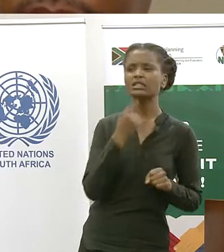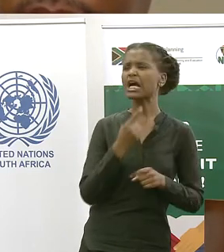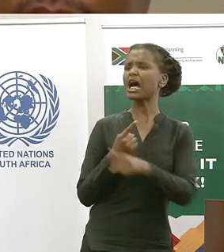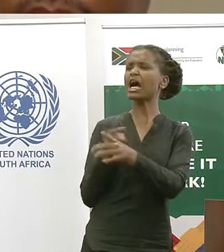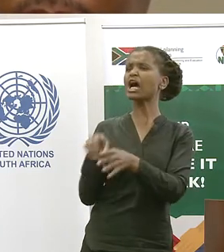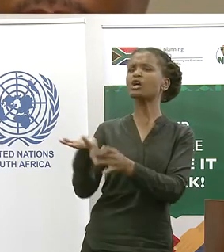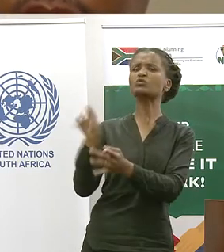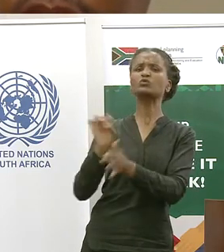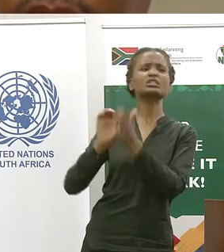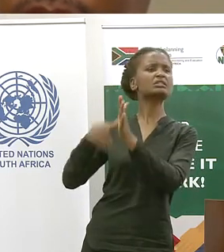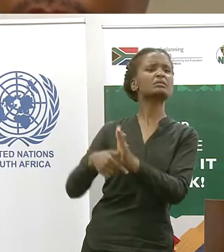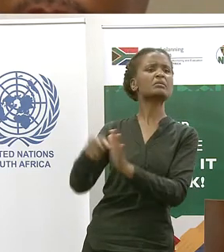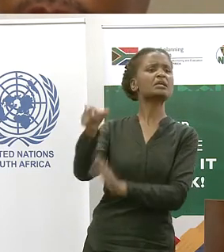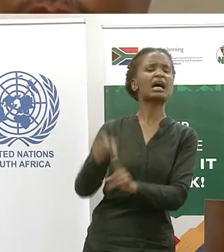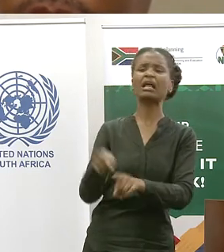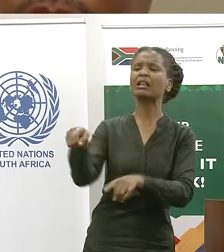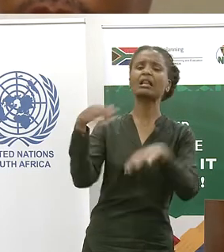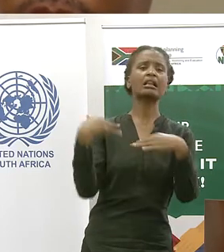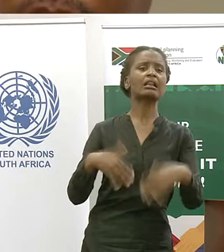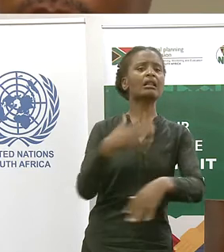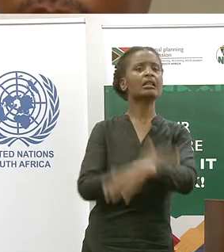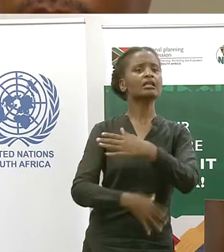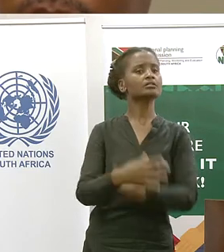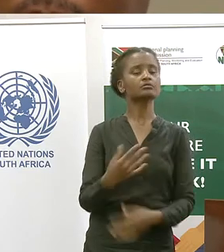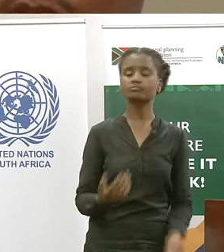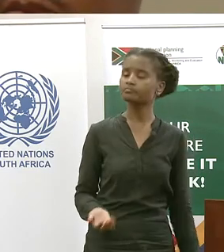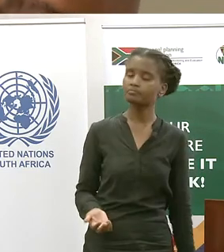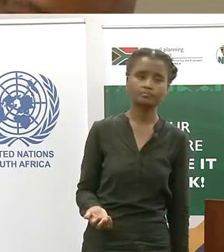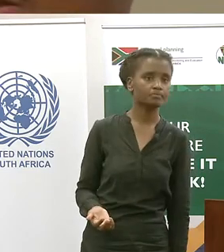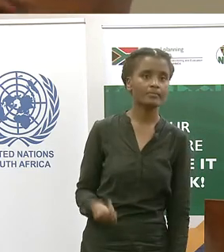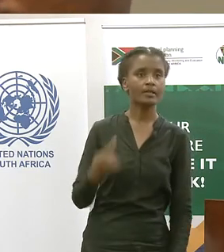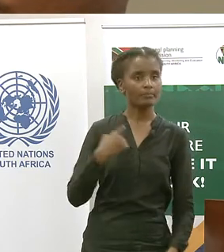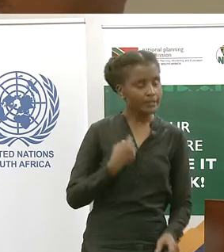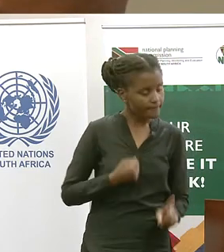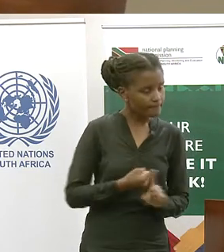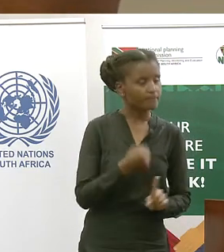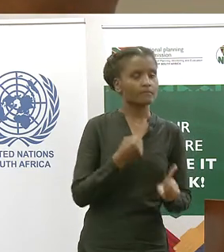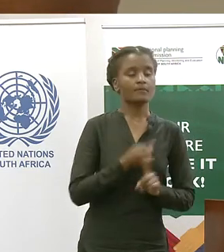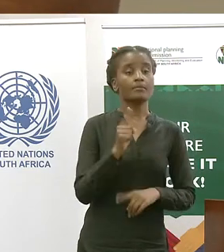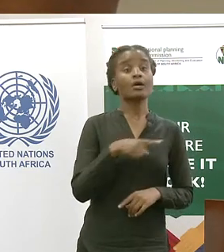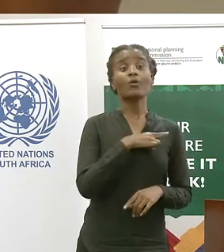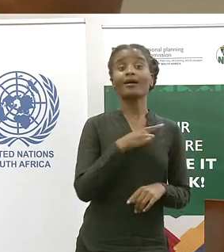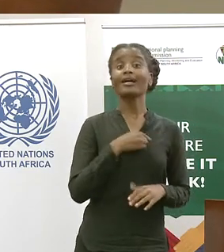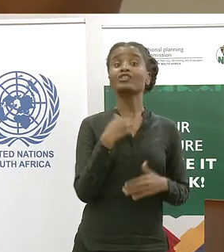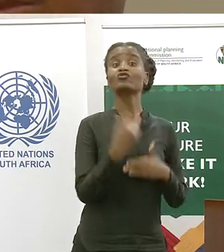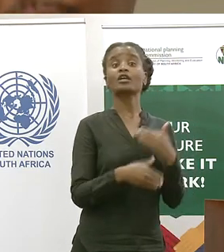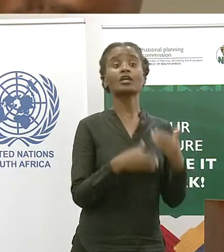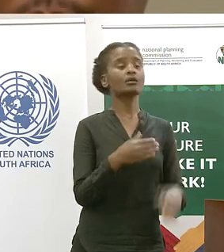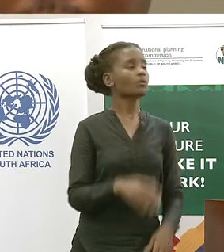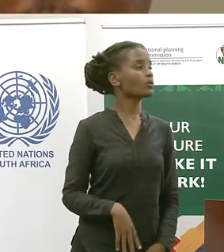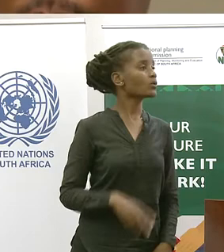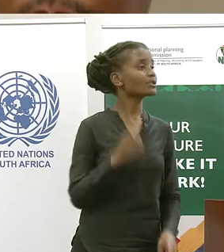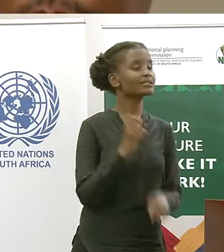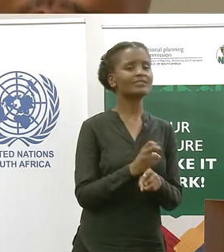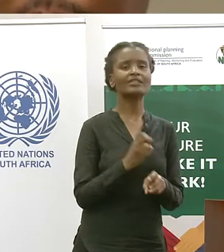struggle along. But in the journey, it's a very cold one because people with disabilities are not